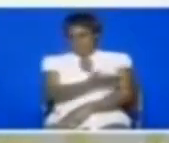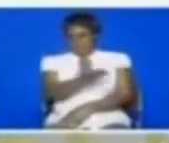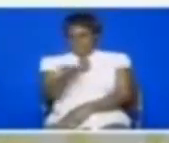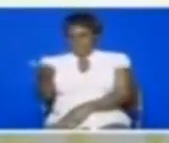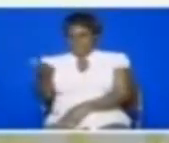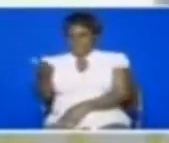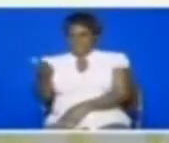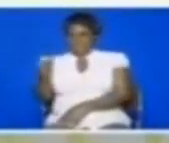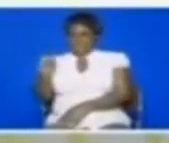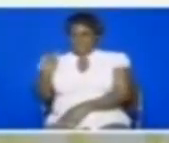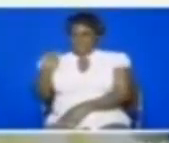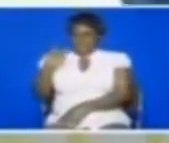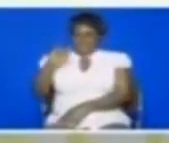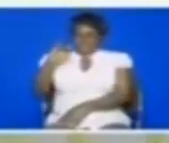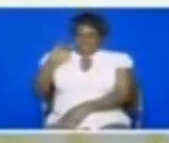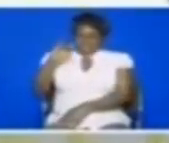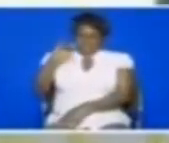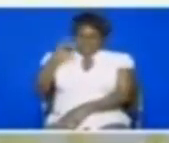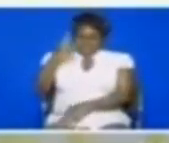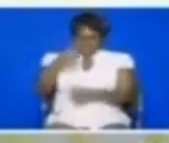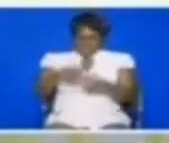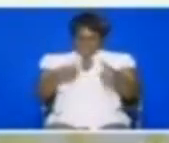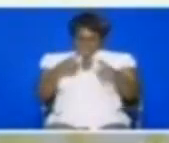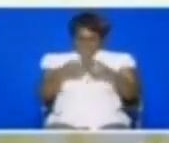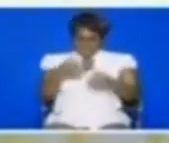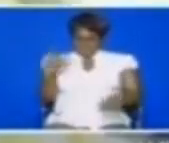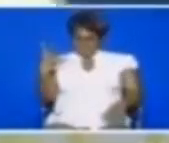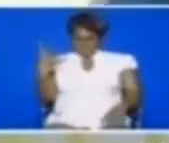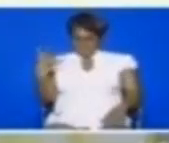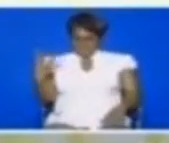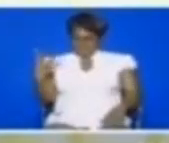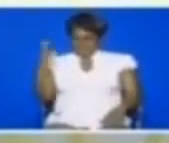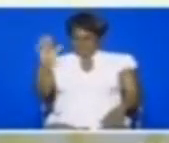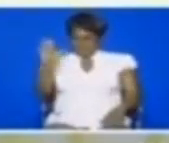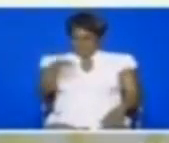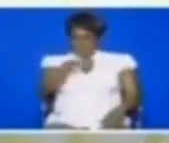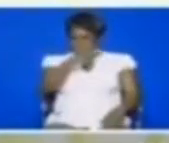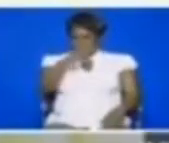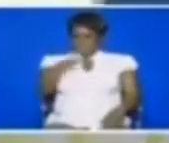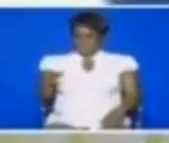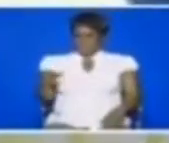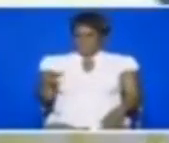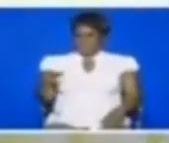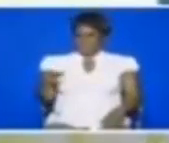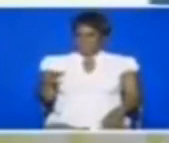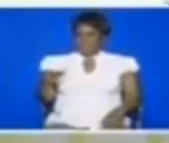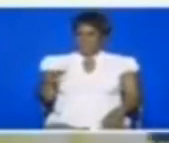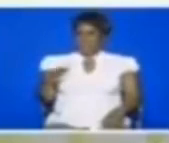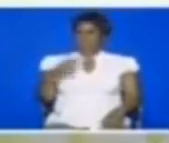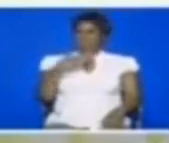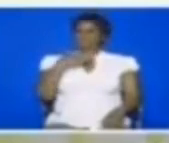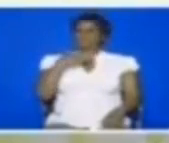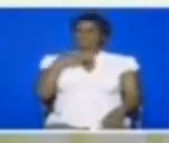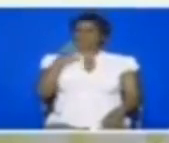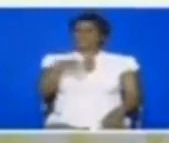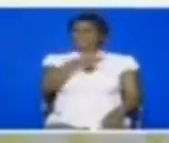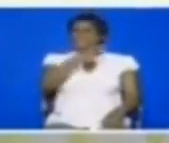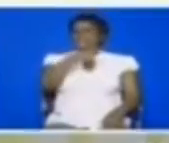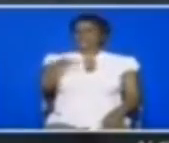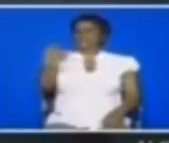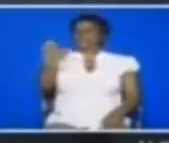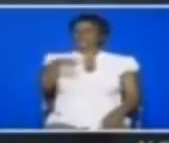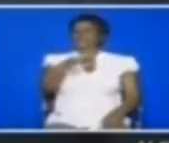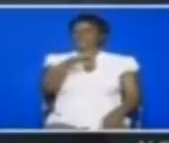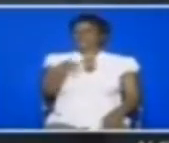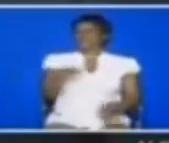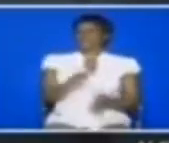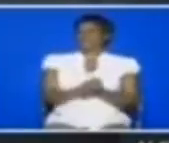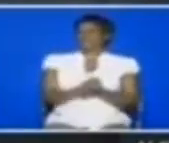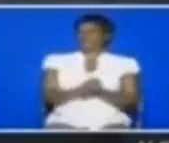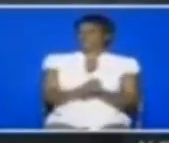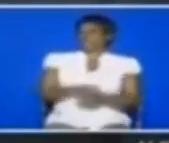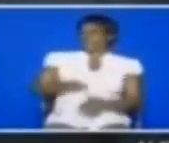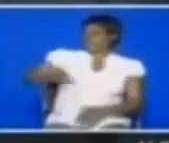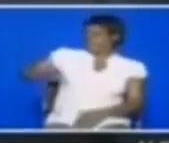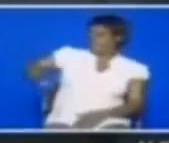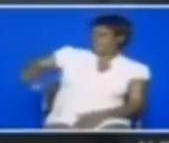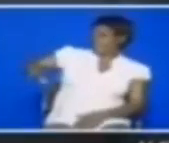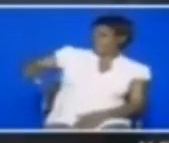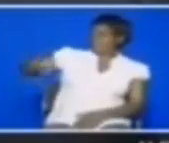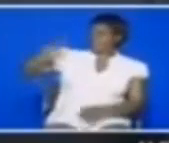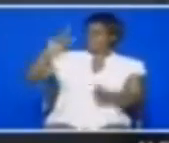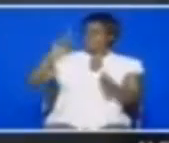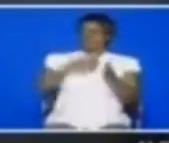mmekaa kwa serikali kule kwa bunge miaka 4. Bado unasema watu utaweka kwa bunge ijadiliwe. What is now